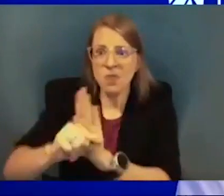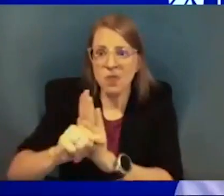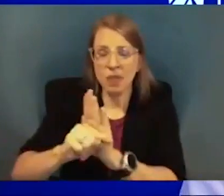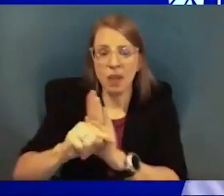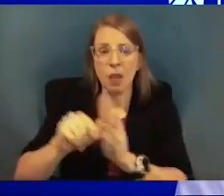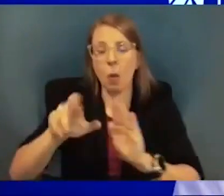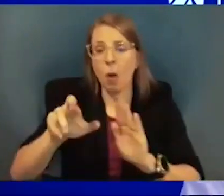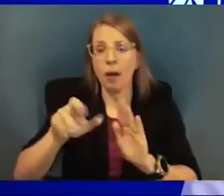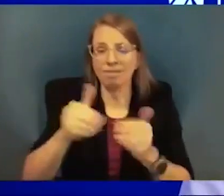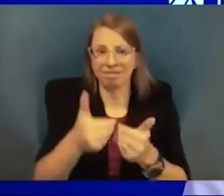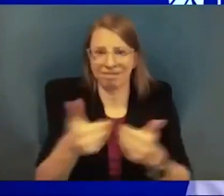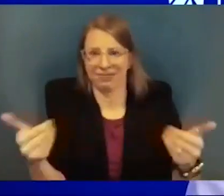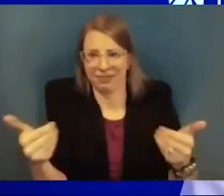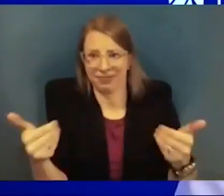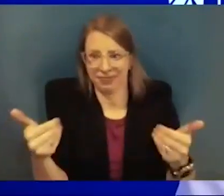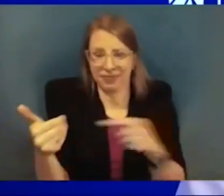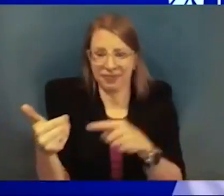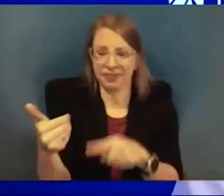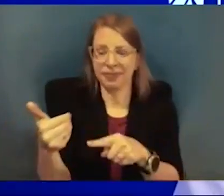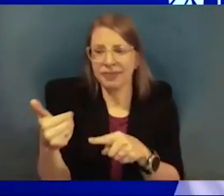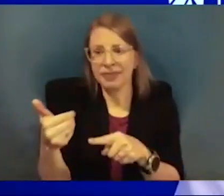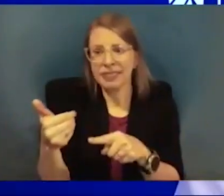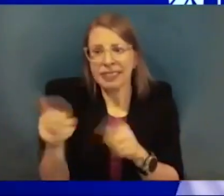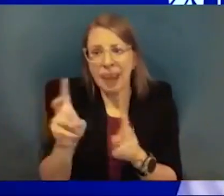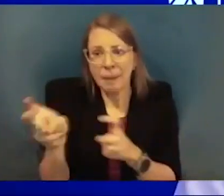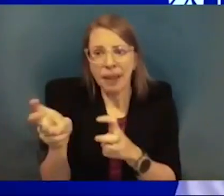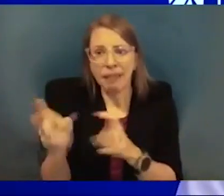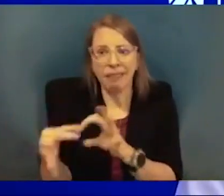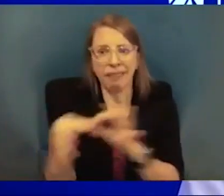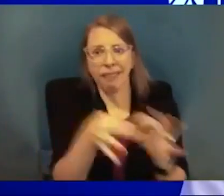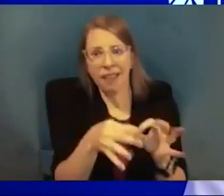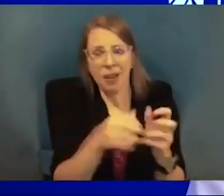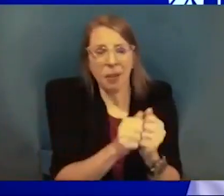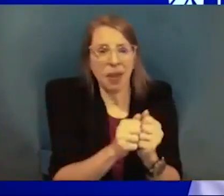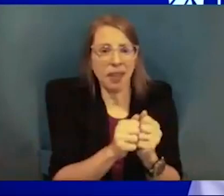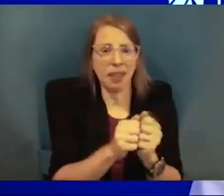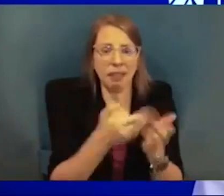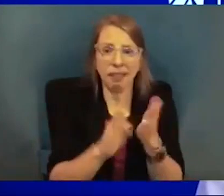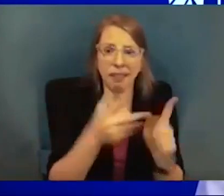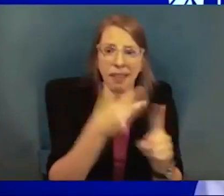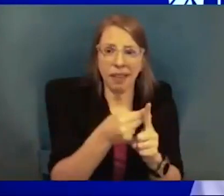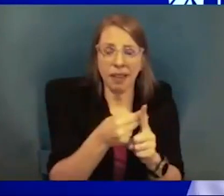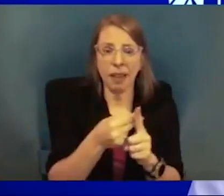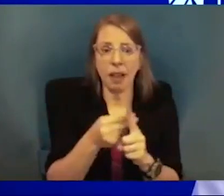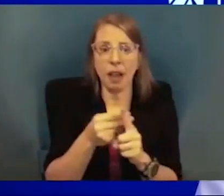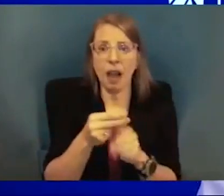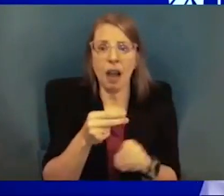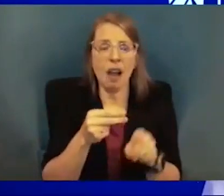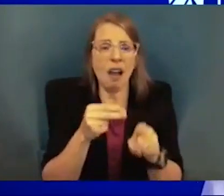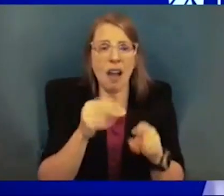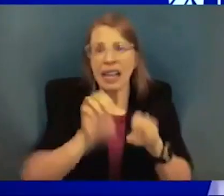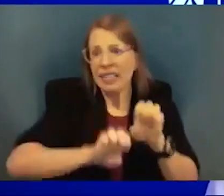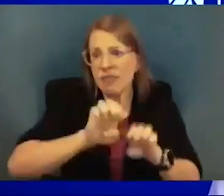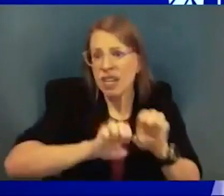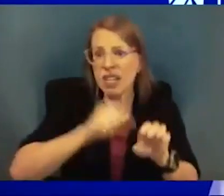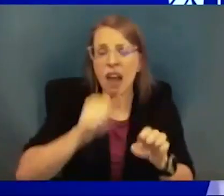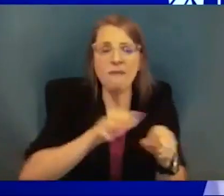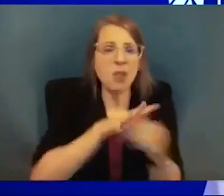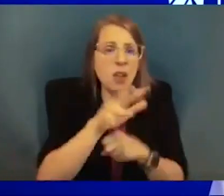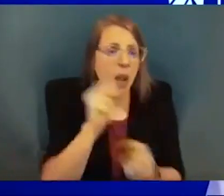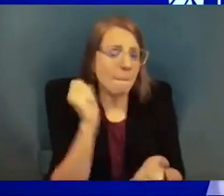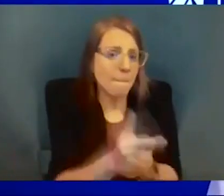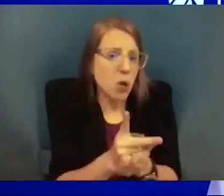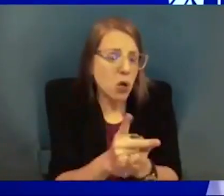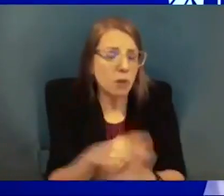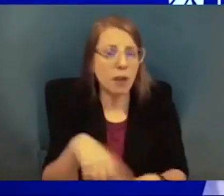types of numbers or points. A big one is, well, it's experimental, it's not fully approved yet. Once it is,